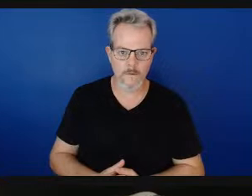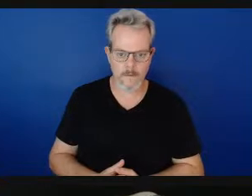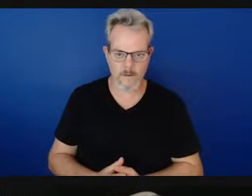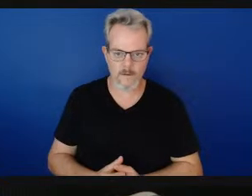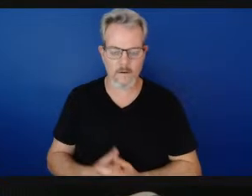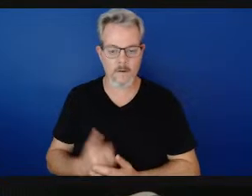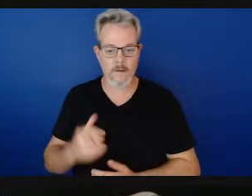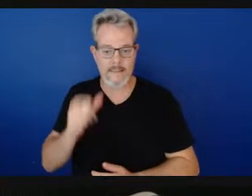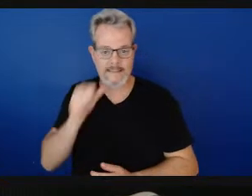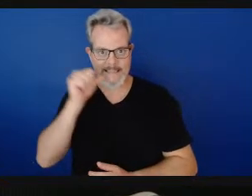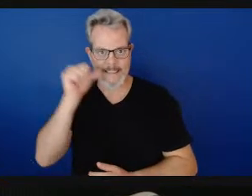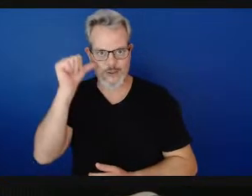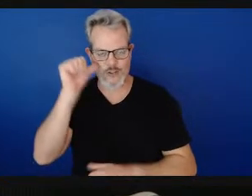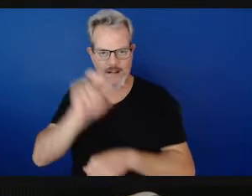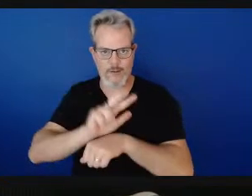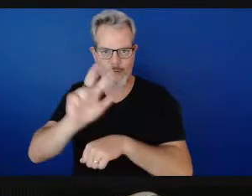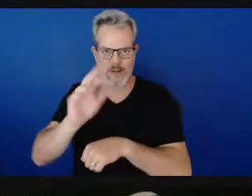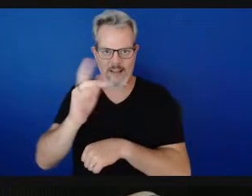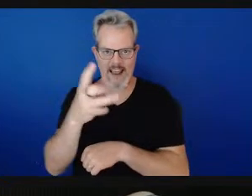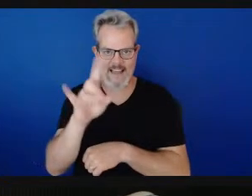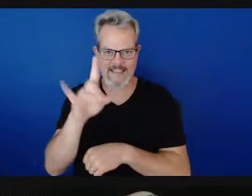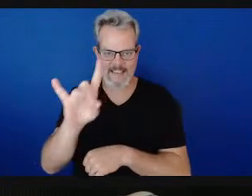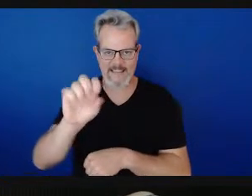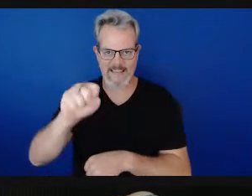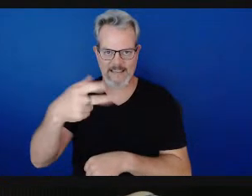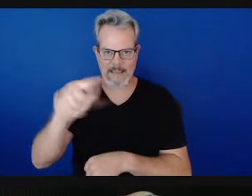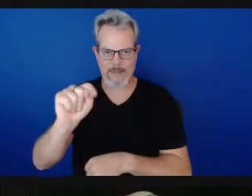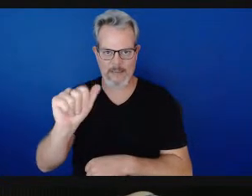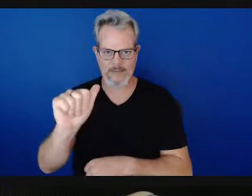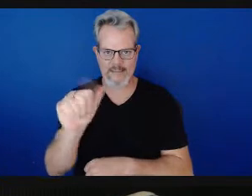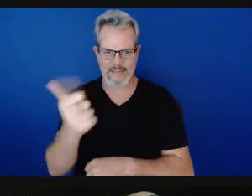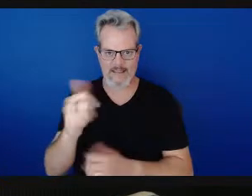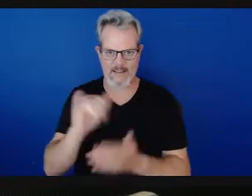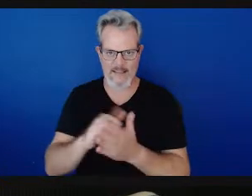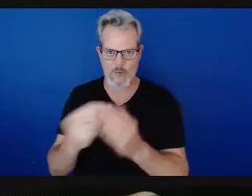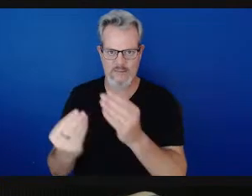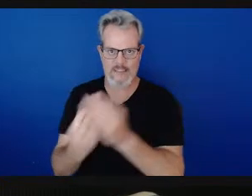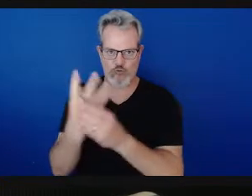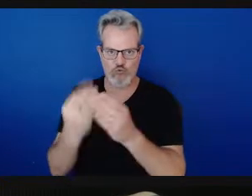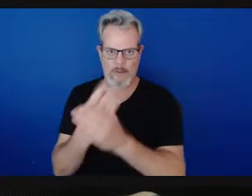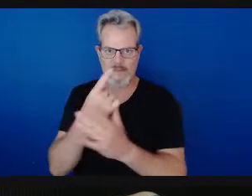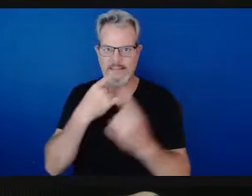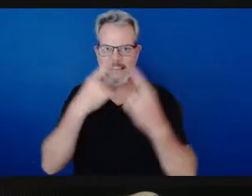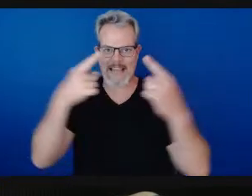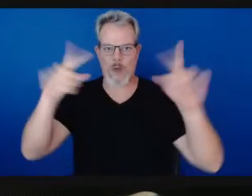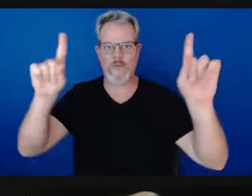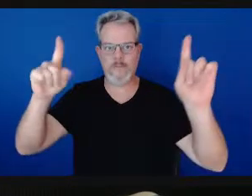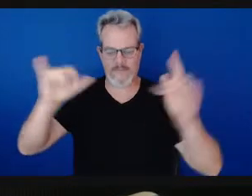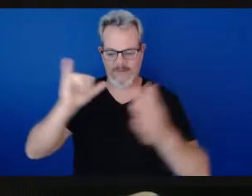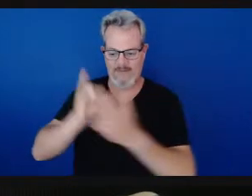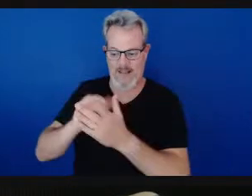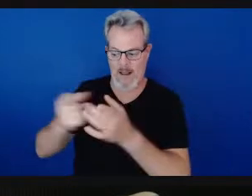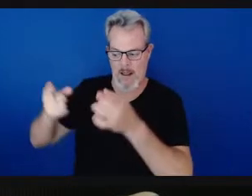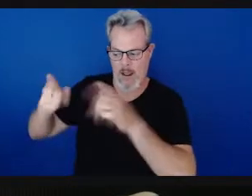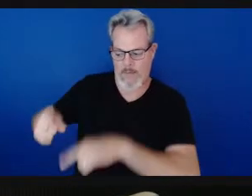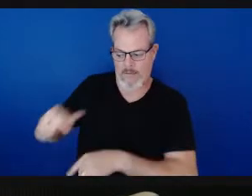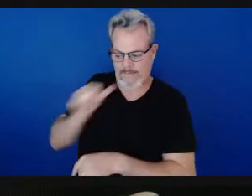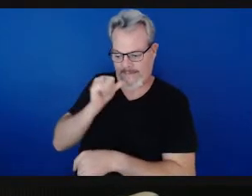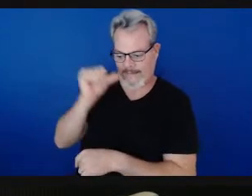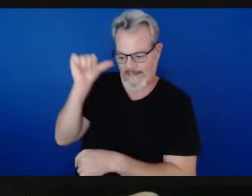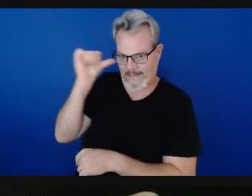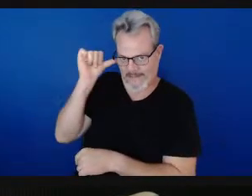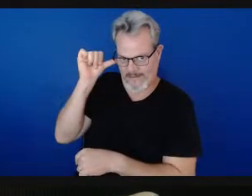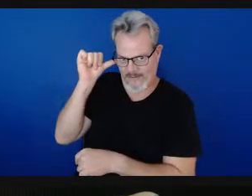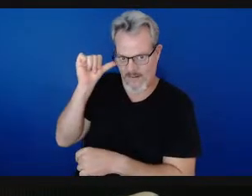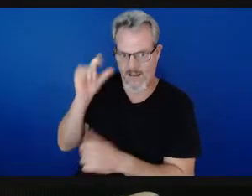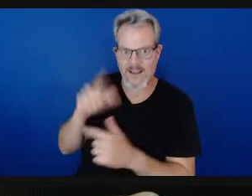3:18 yesterday, September 10th. And then moving from there to the